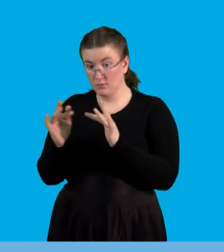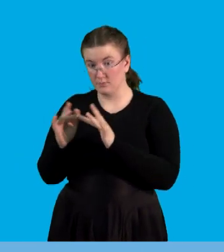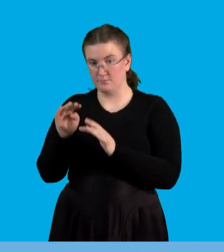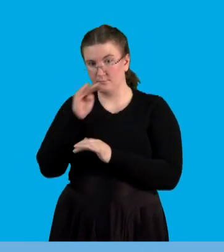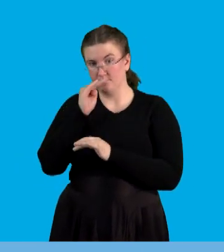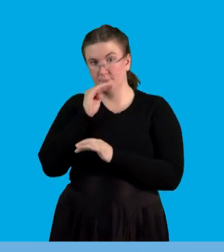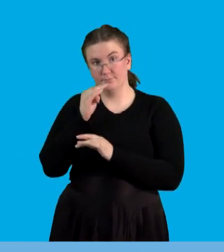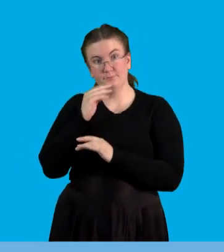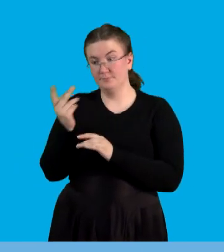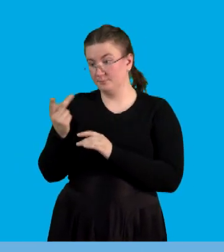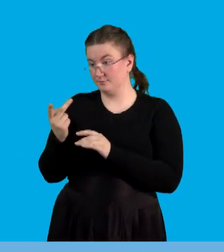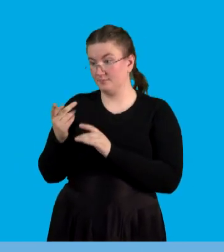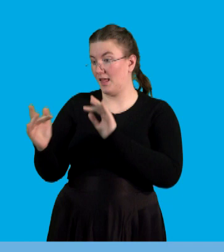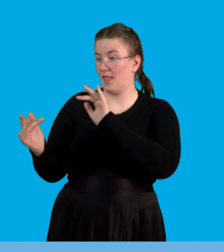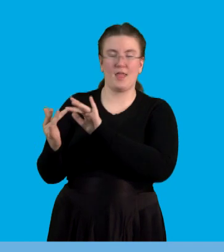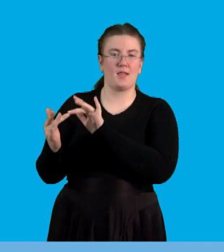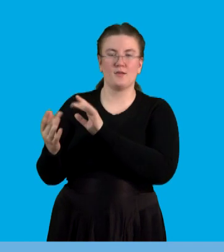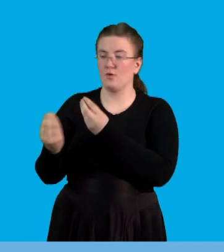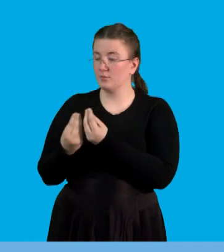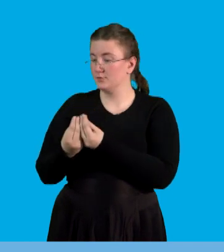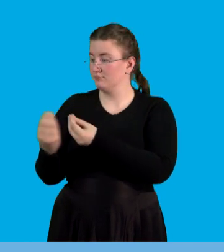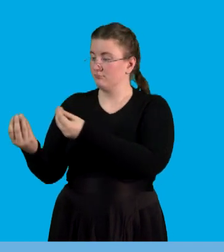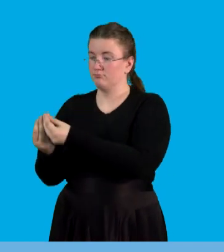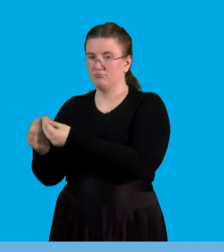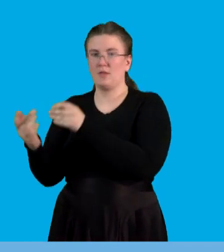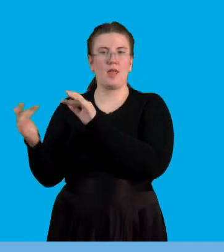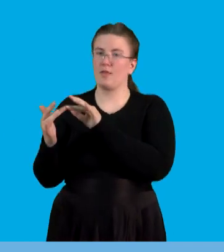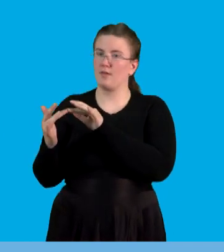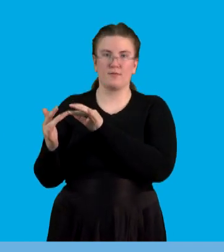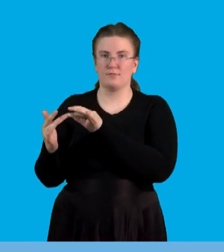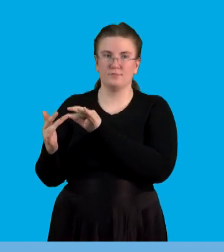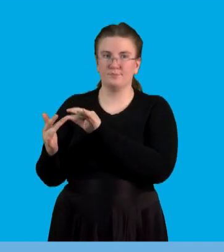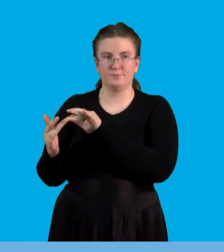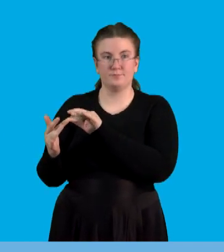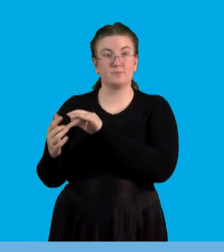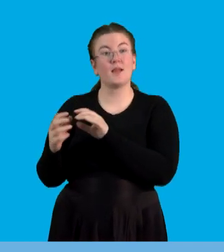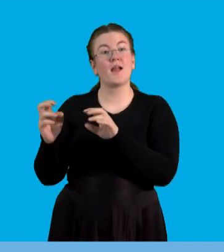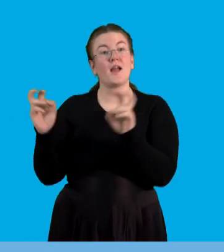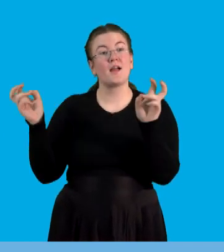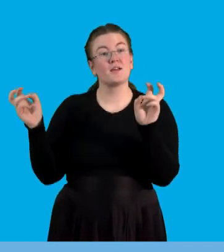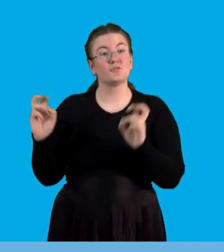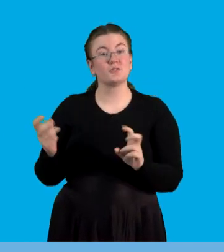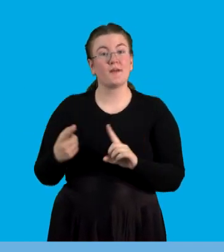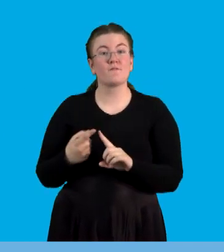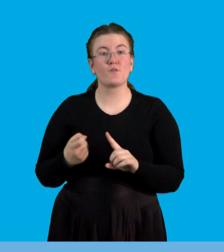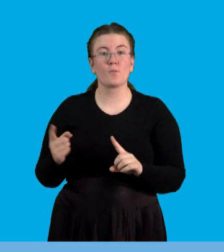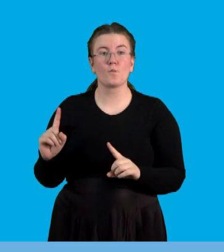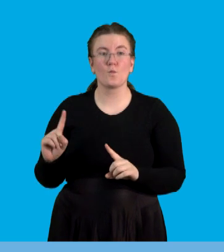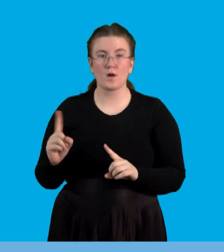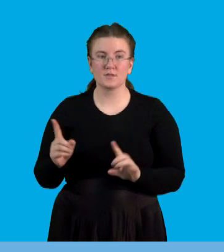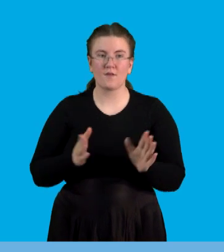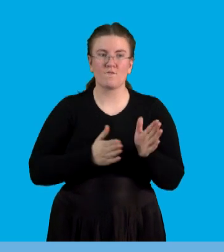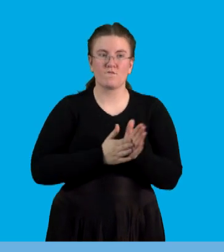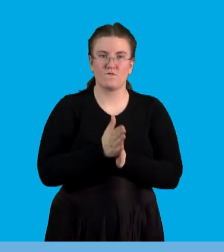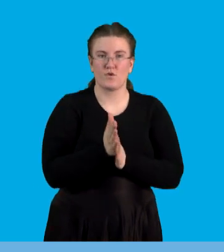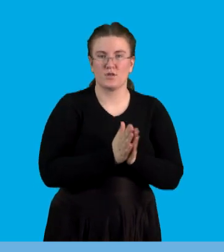force. Remember, non-contact means the objects do not have to touch each other. The energy comes from the work done by